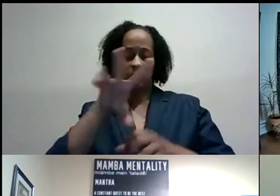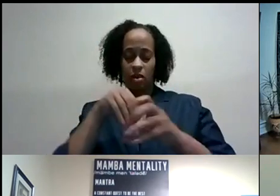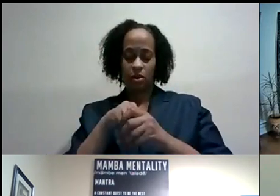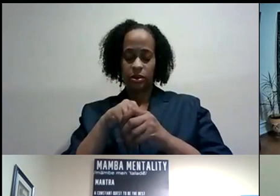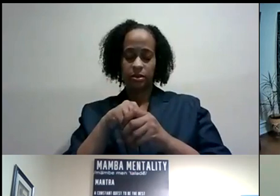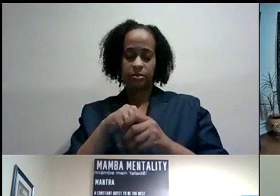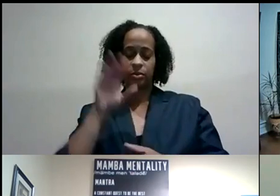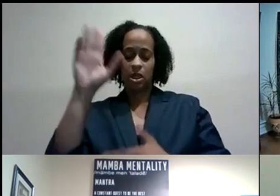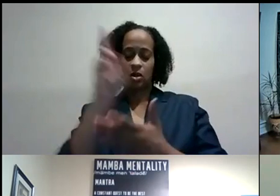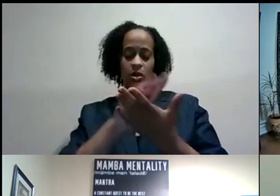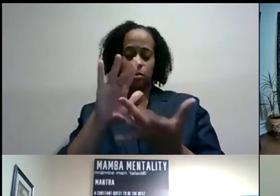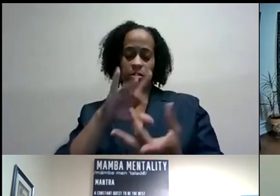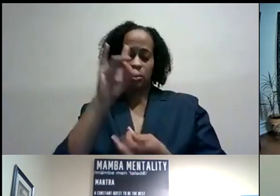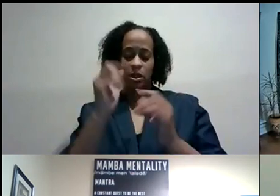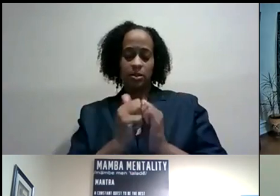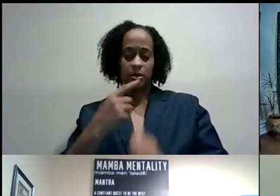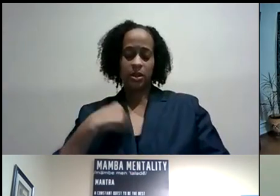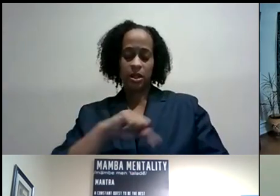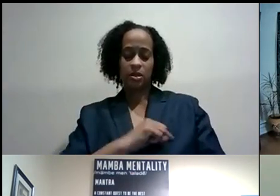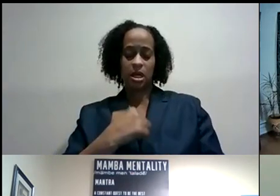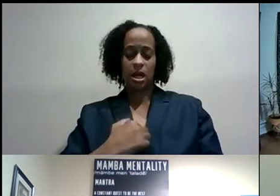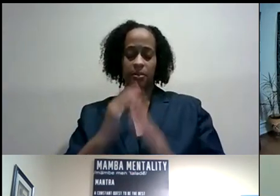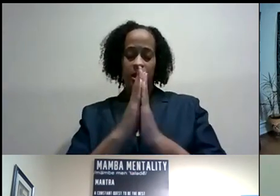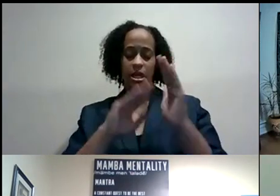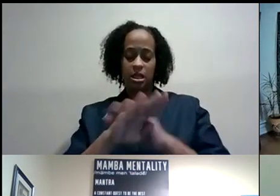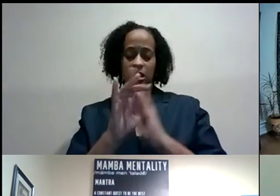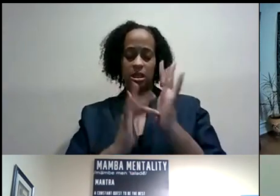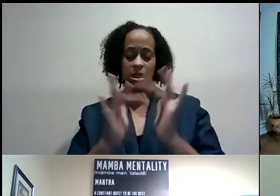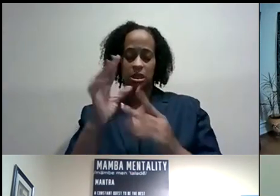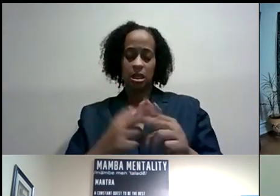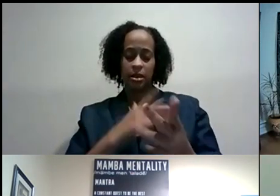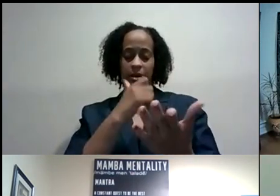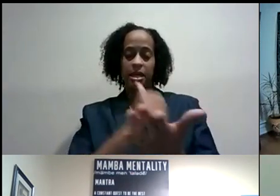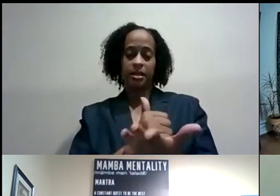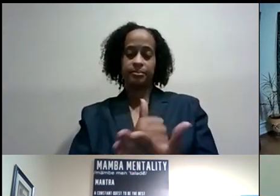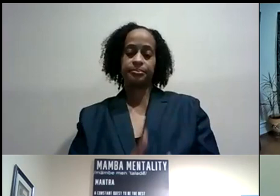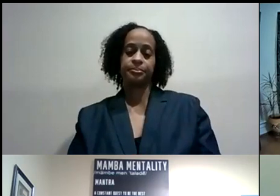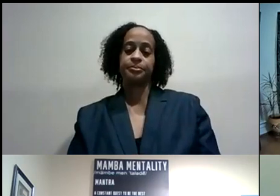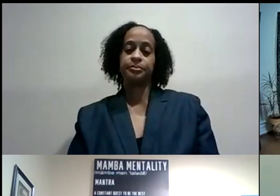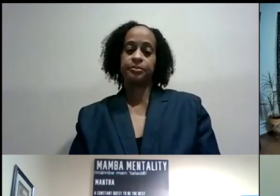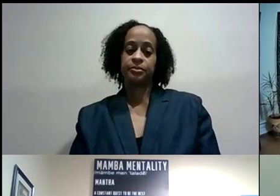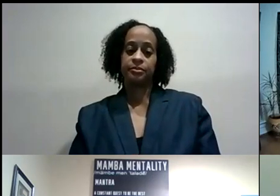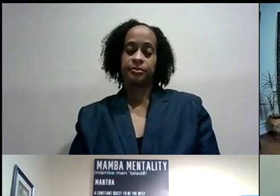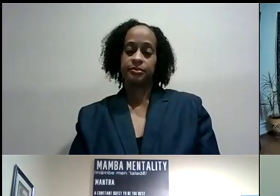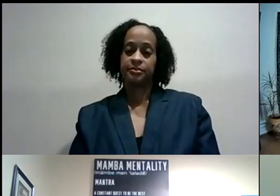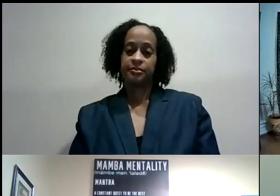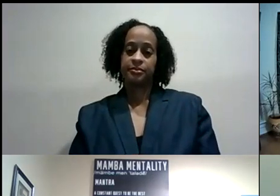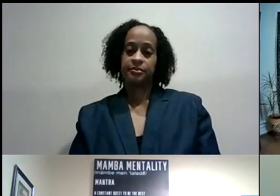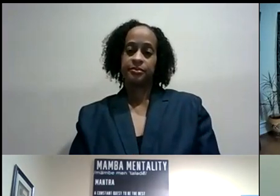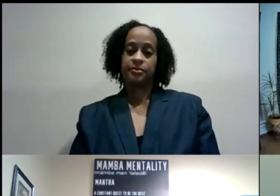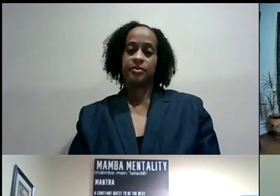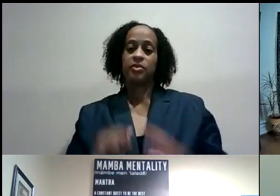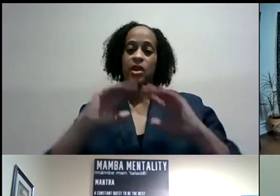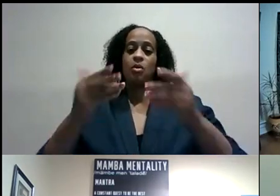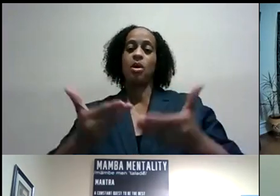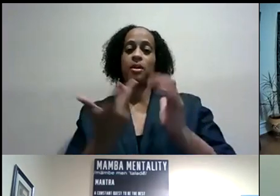May your Holy Spirit be with us. I pray in Jesus' name. Amen. Amen. Amen. Amen. And